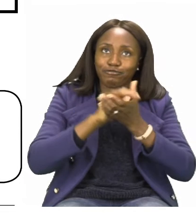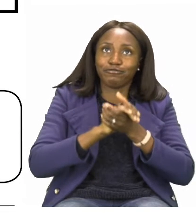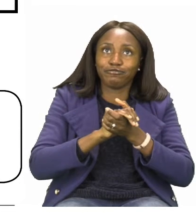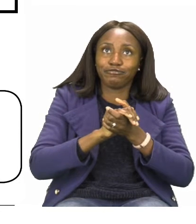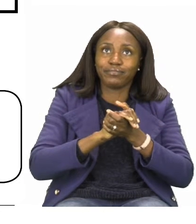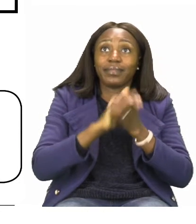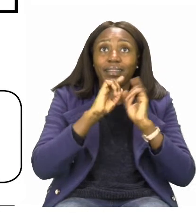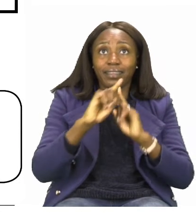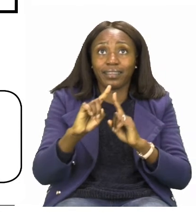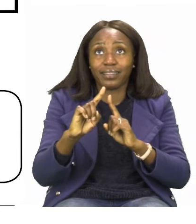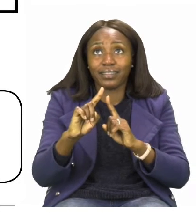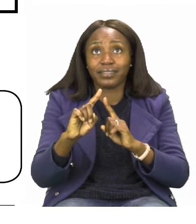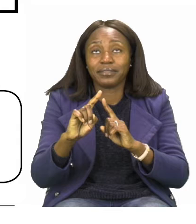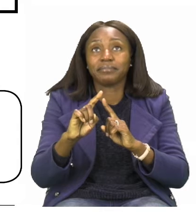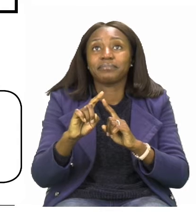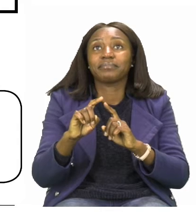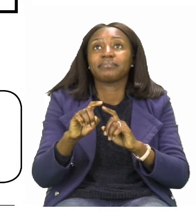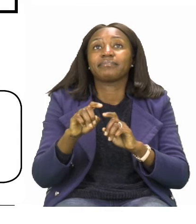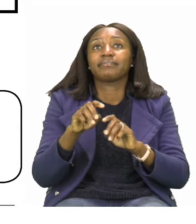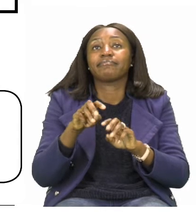friends, teacher,